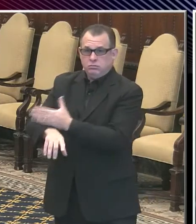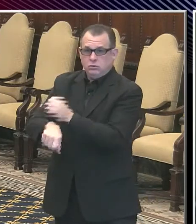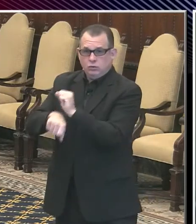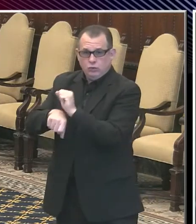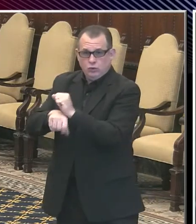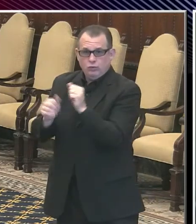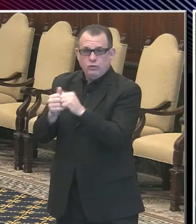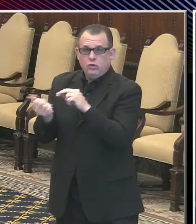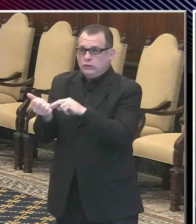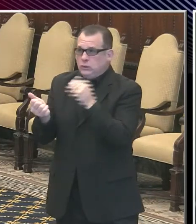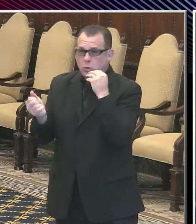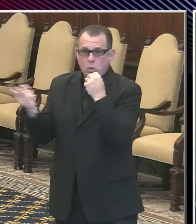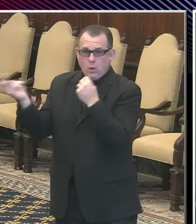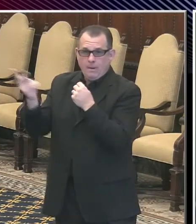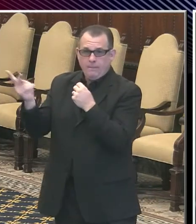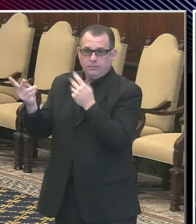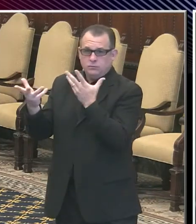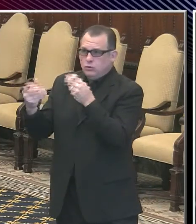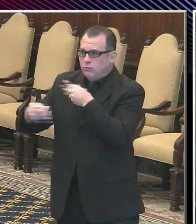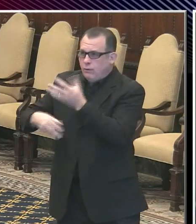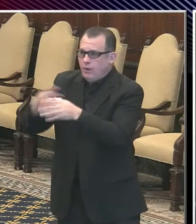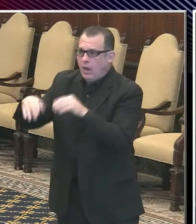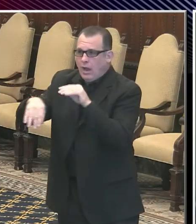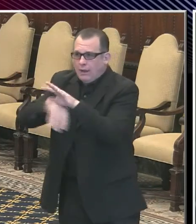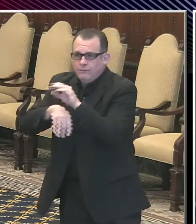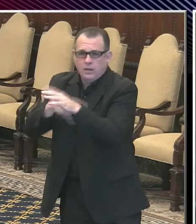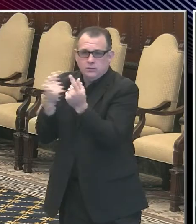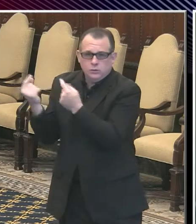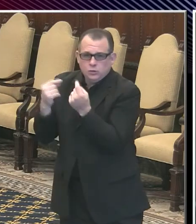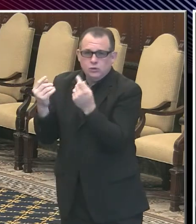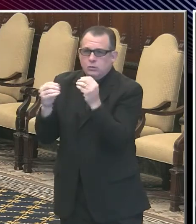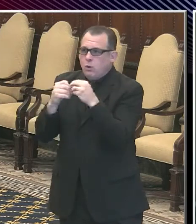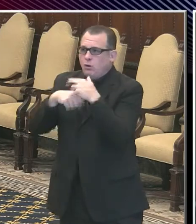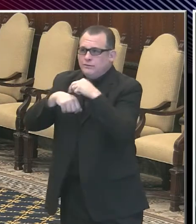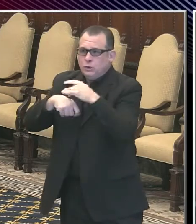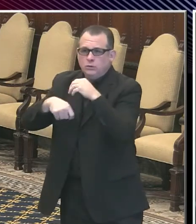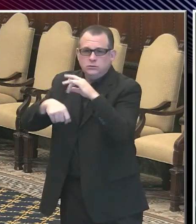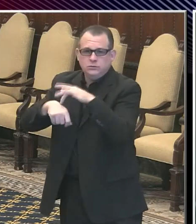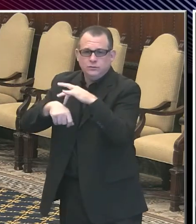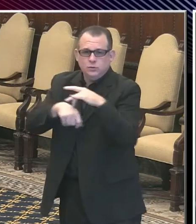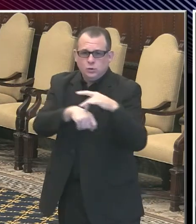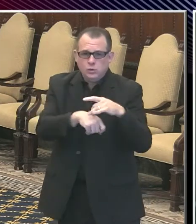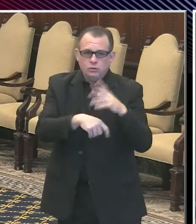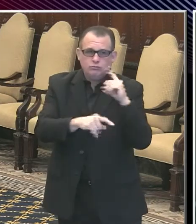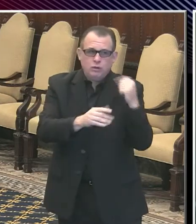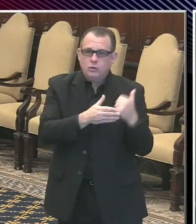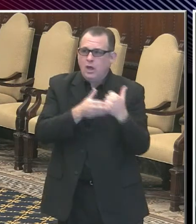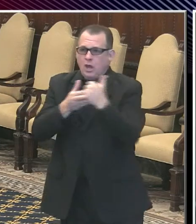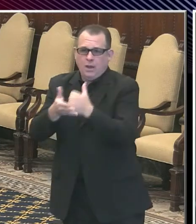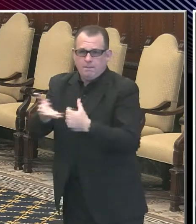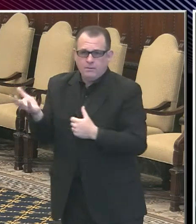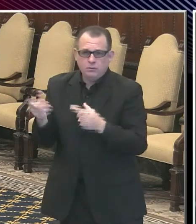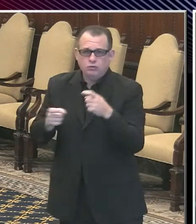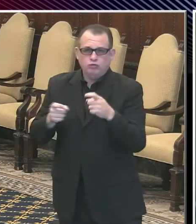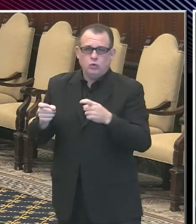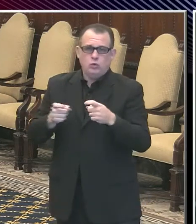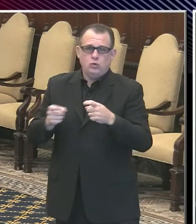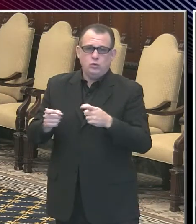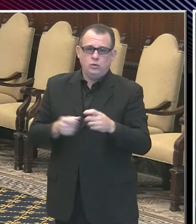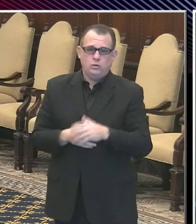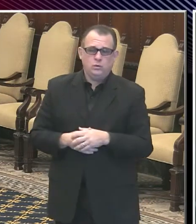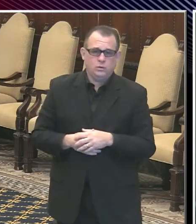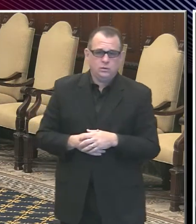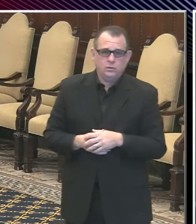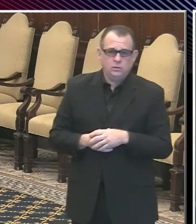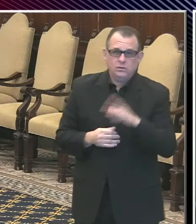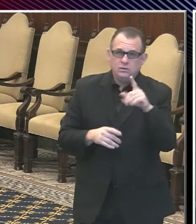homes to provide the kind of expertise and additional resources that a hospital has to help them with infection control in that facility. And so we're